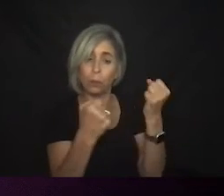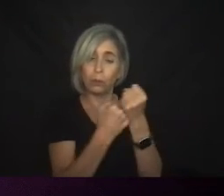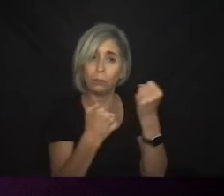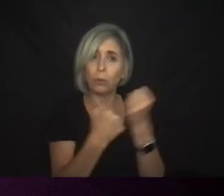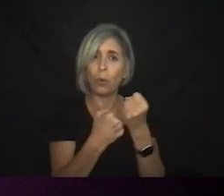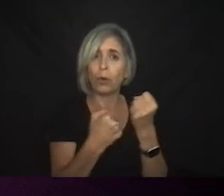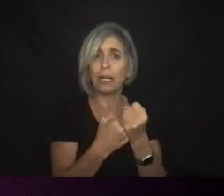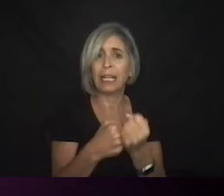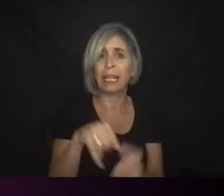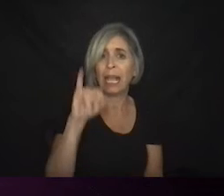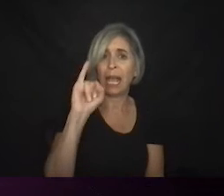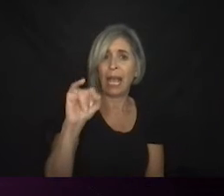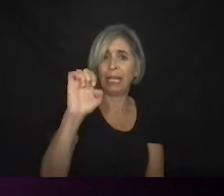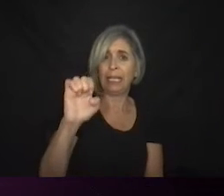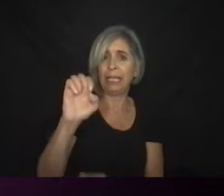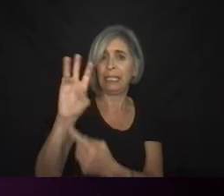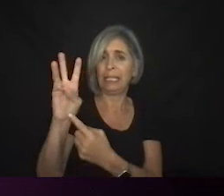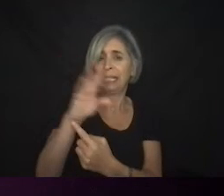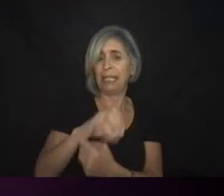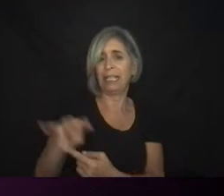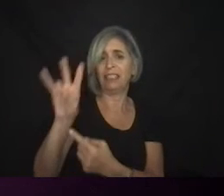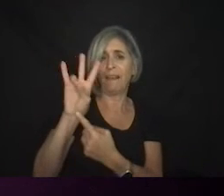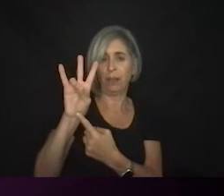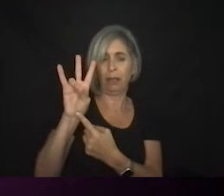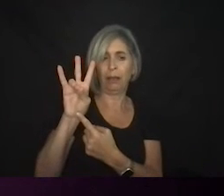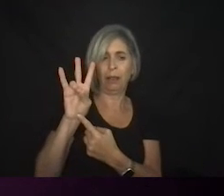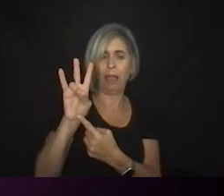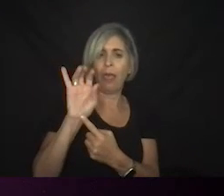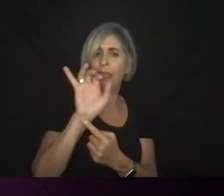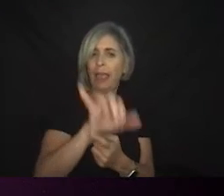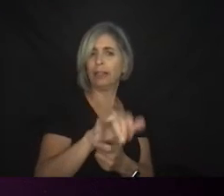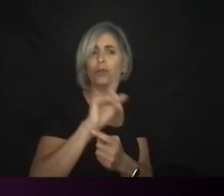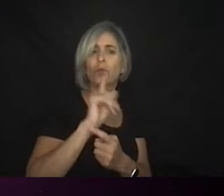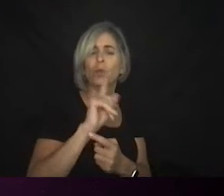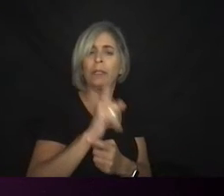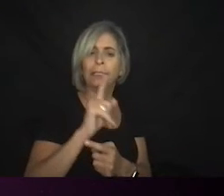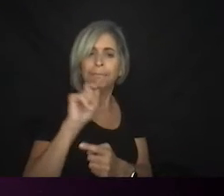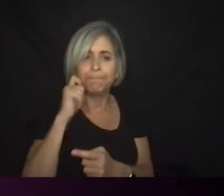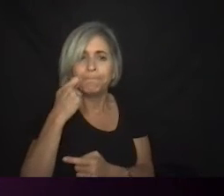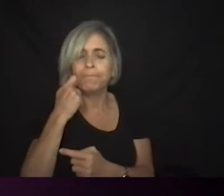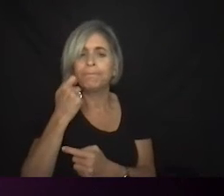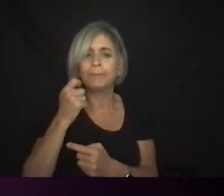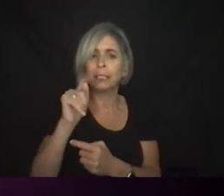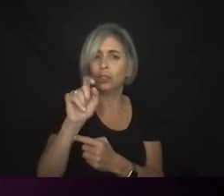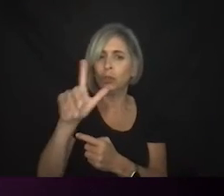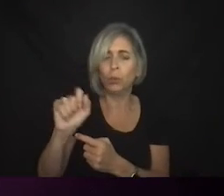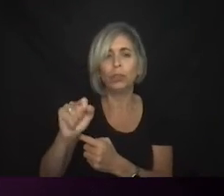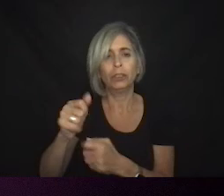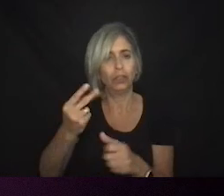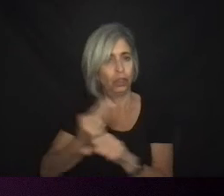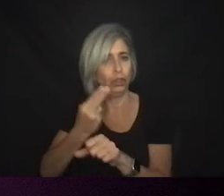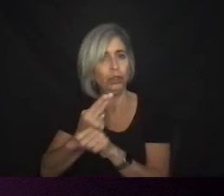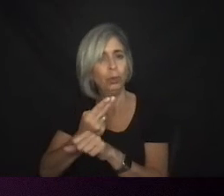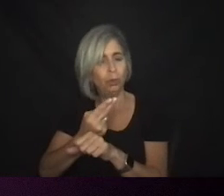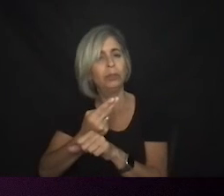IE 6 and 7. But this is like just a really handy little tool to keep around.